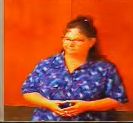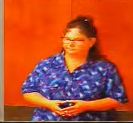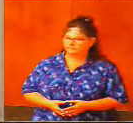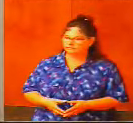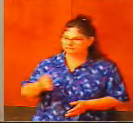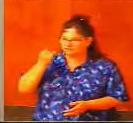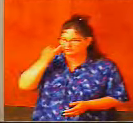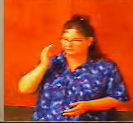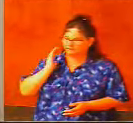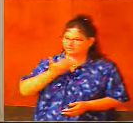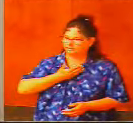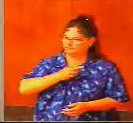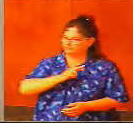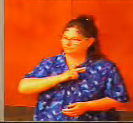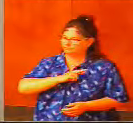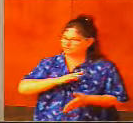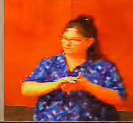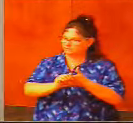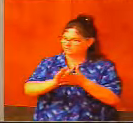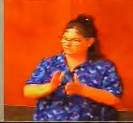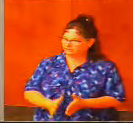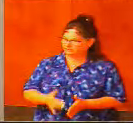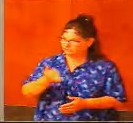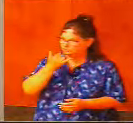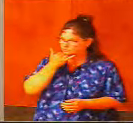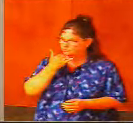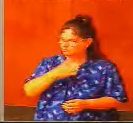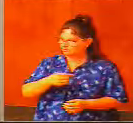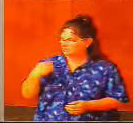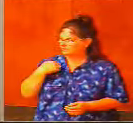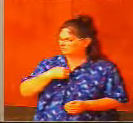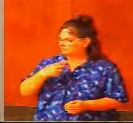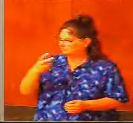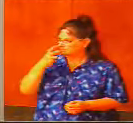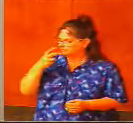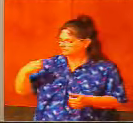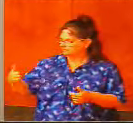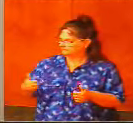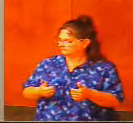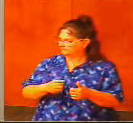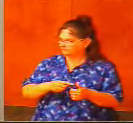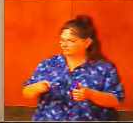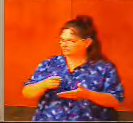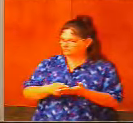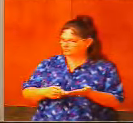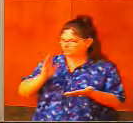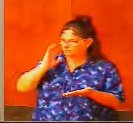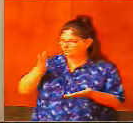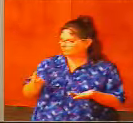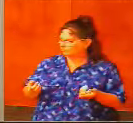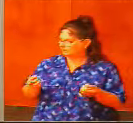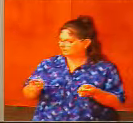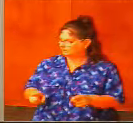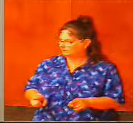If our religious leaders are wrong and we blindly follow them, what's going to happen?